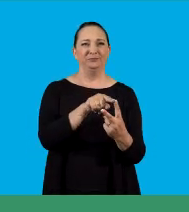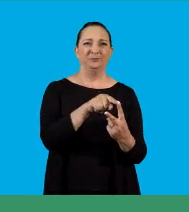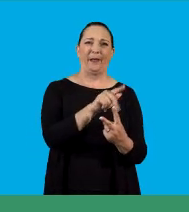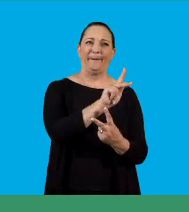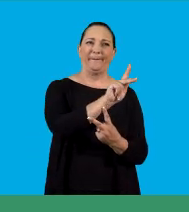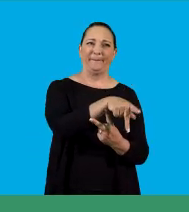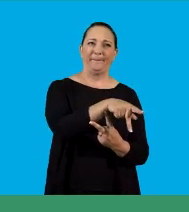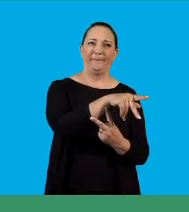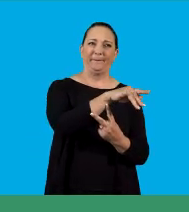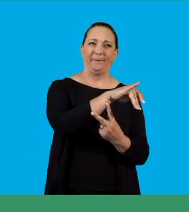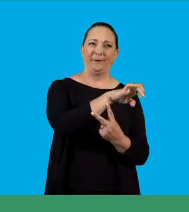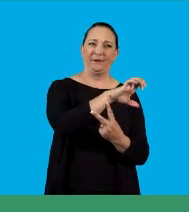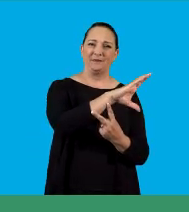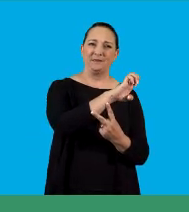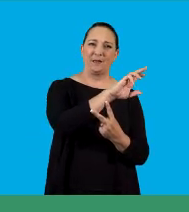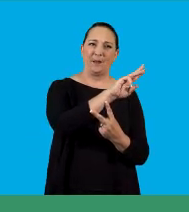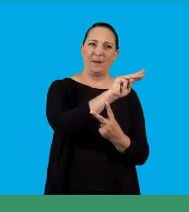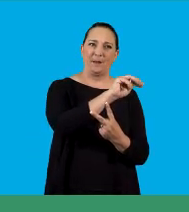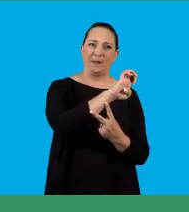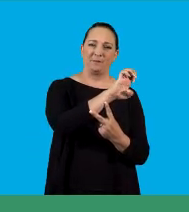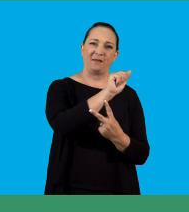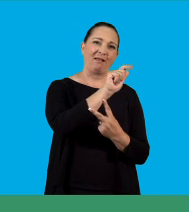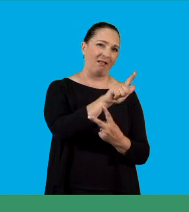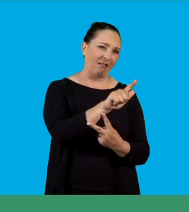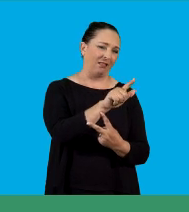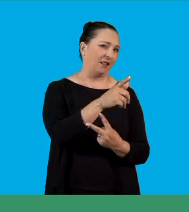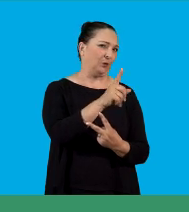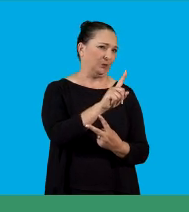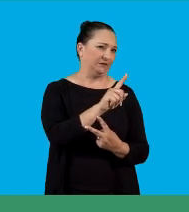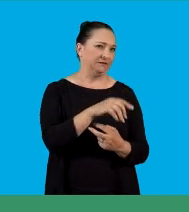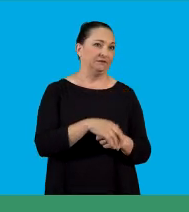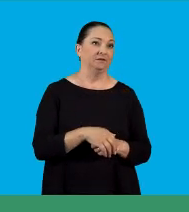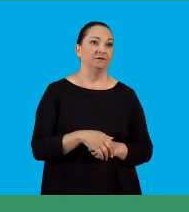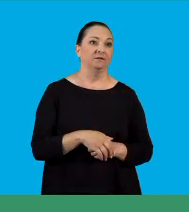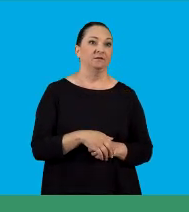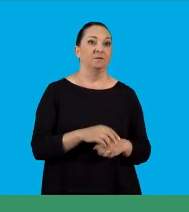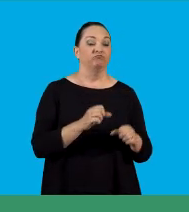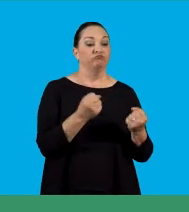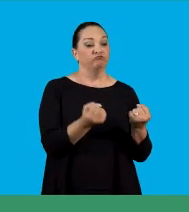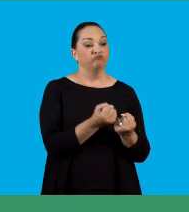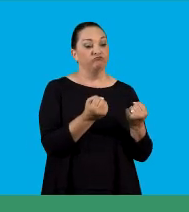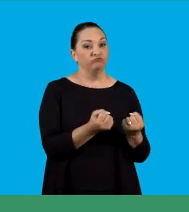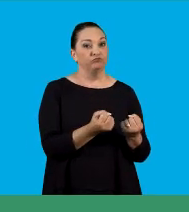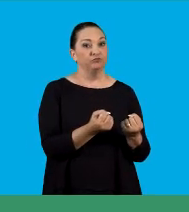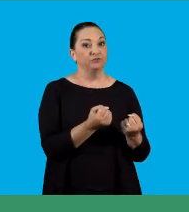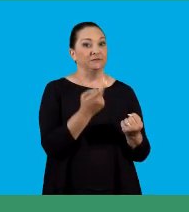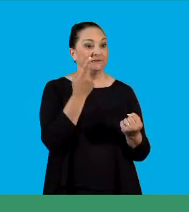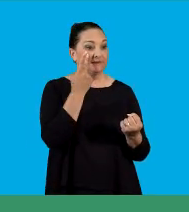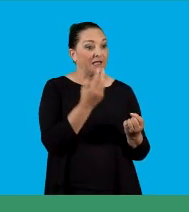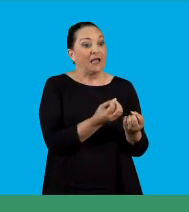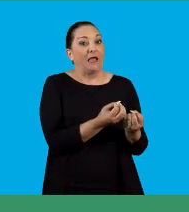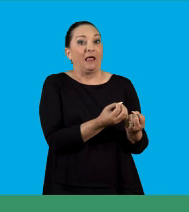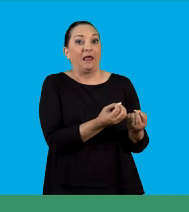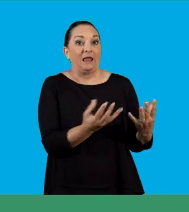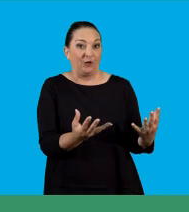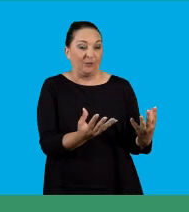is piecemeal salary determination? With piecemeal, it says here workers are paid according to the number of items